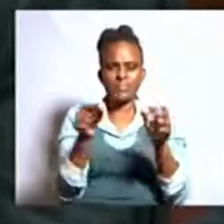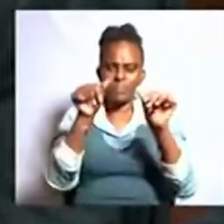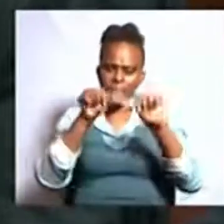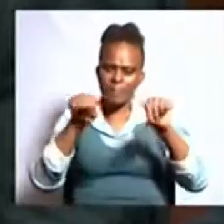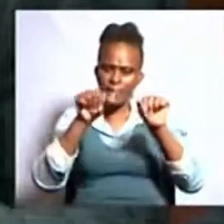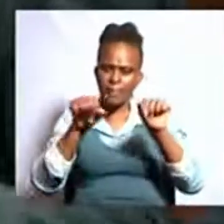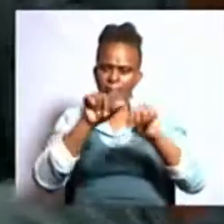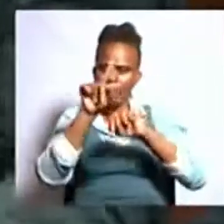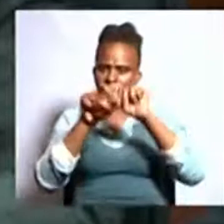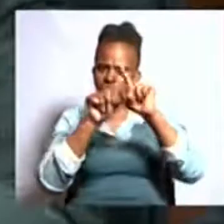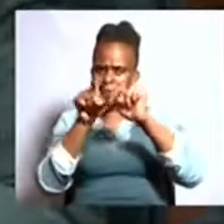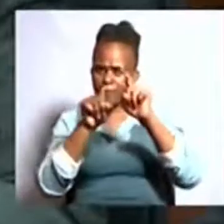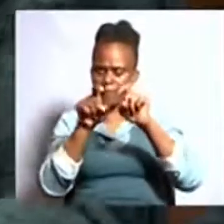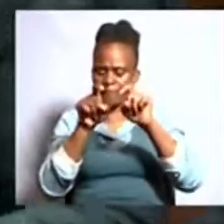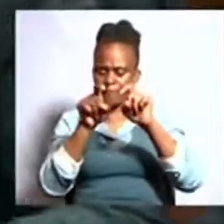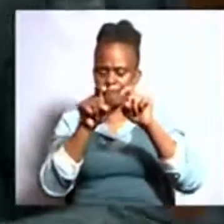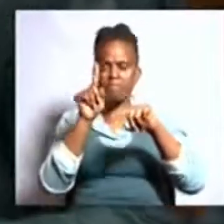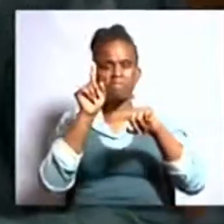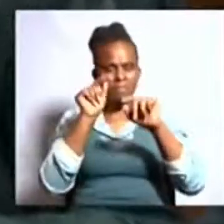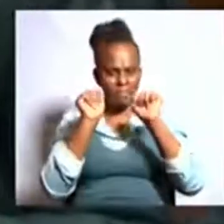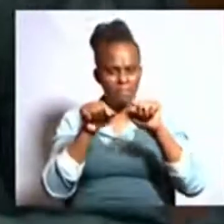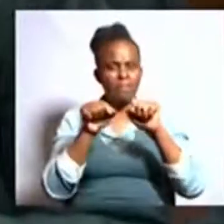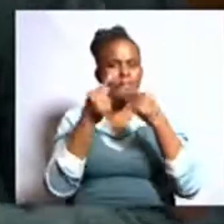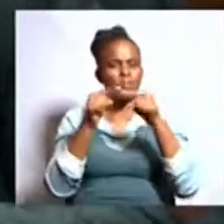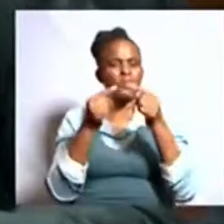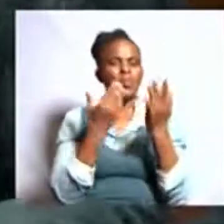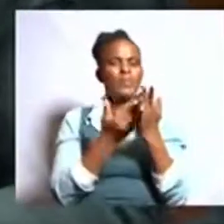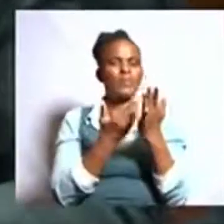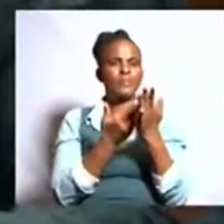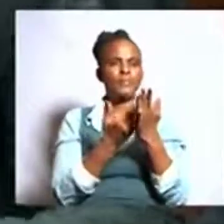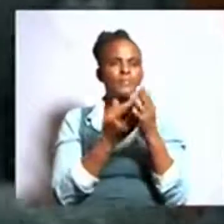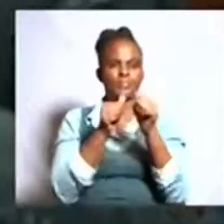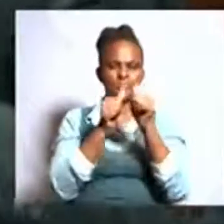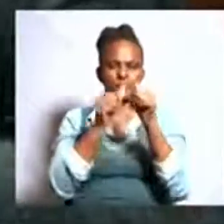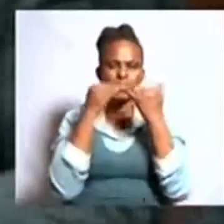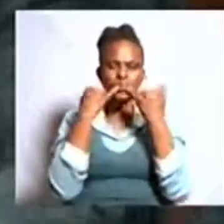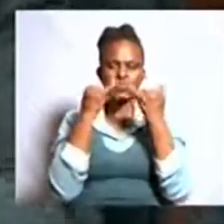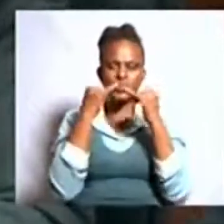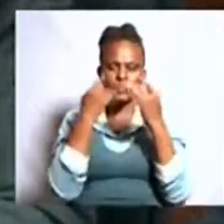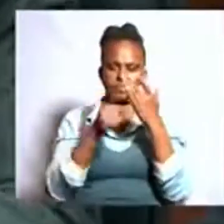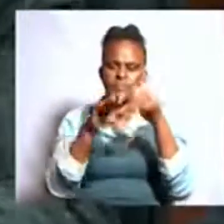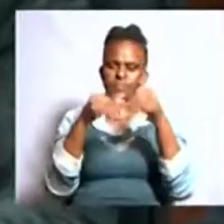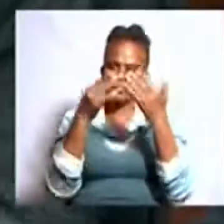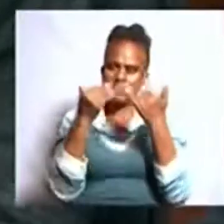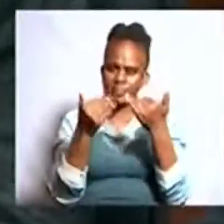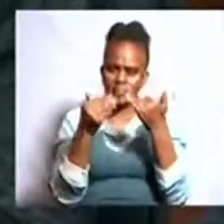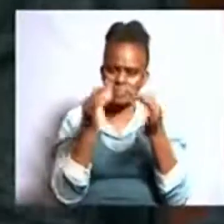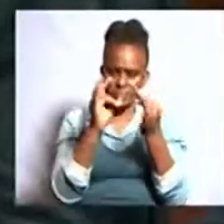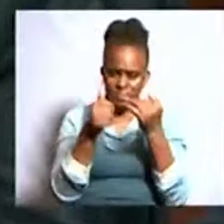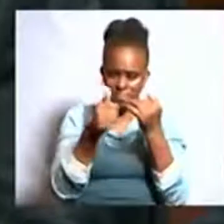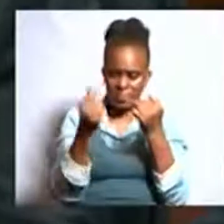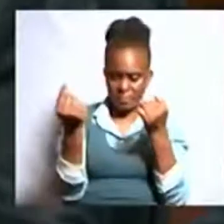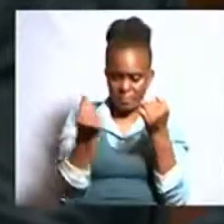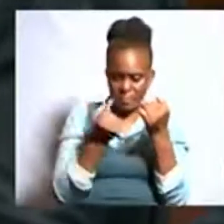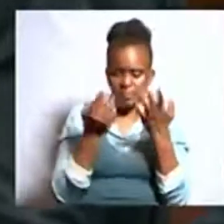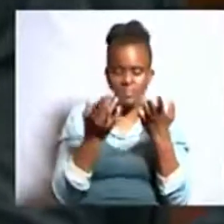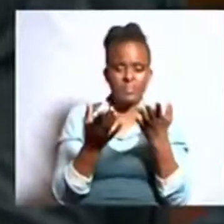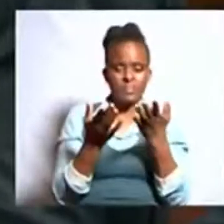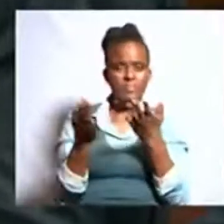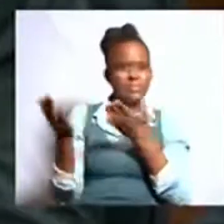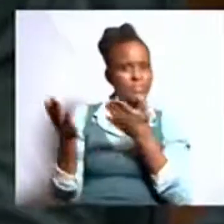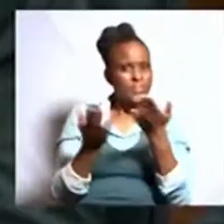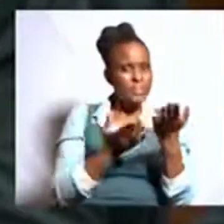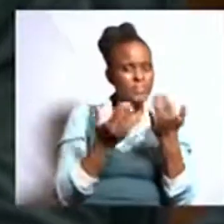queries can be done here based on the information that you provide. Now, you come here, you are